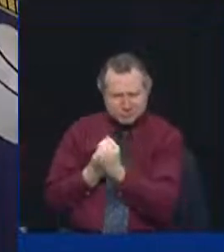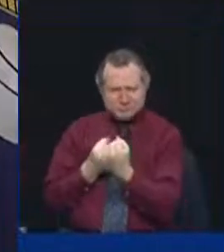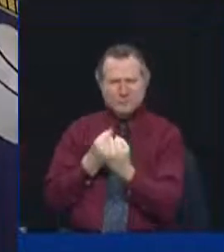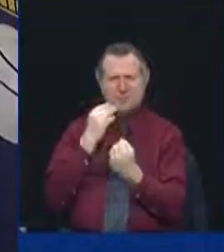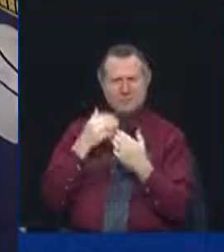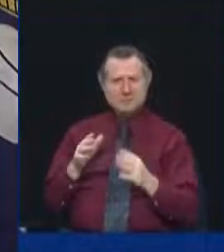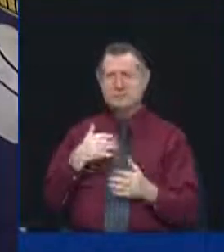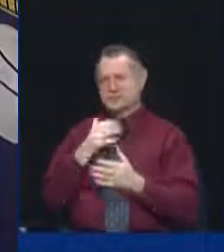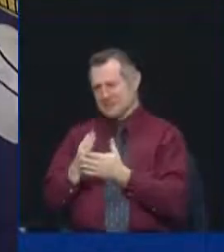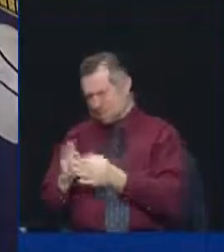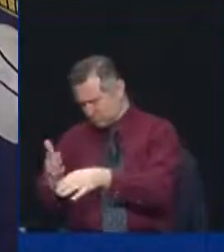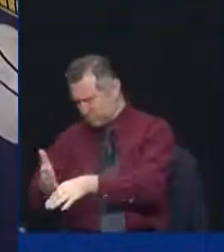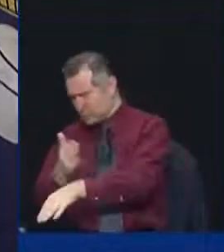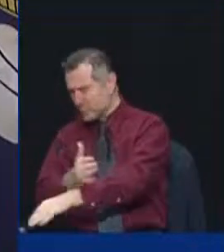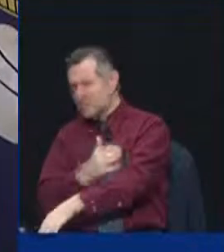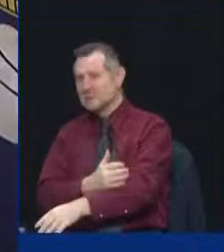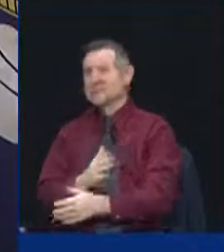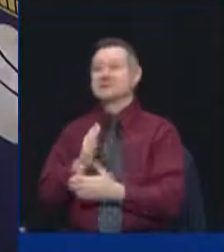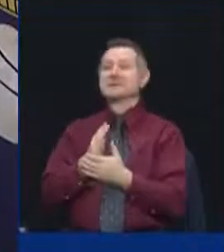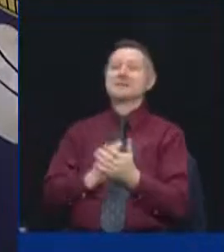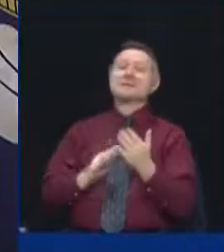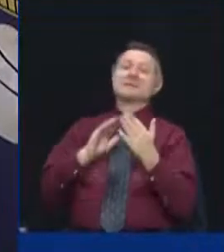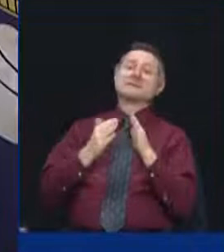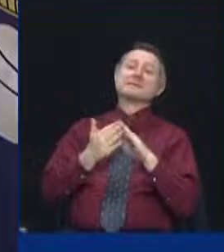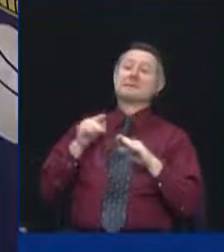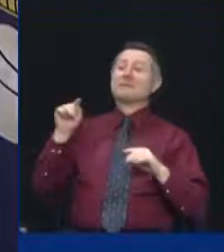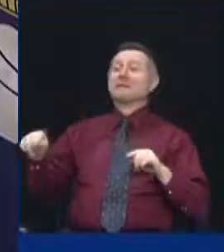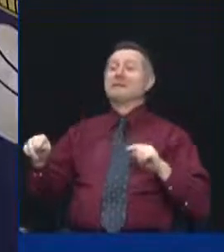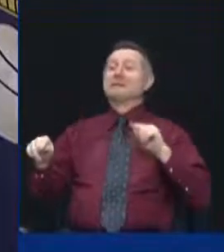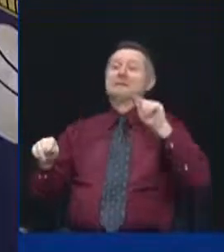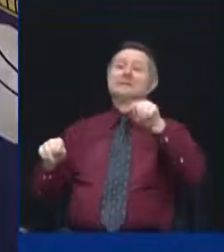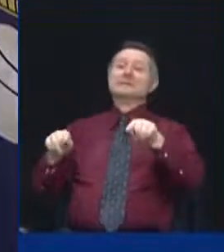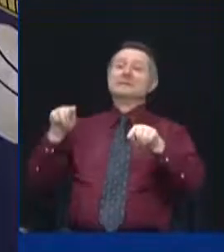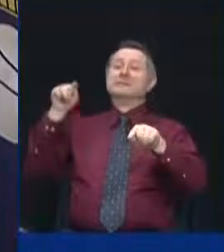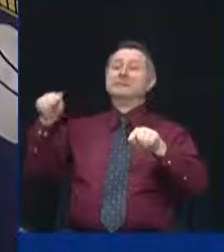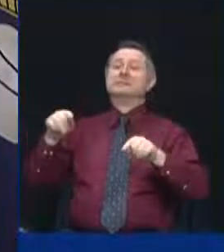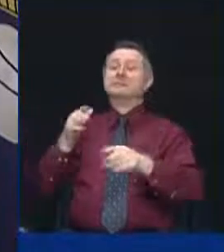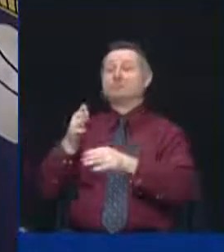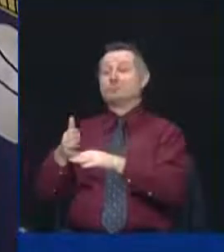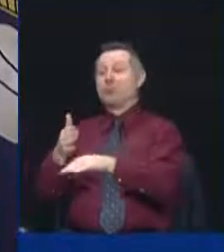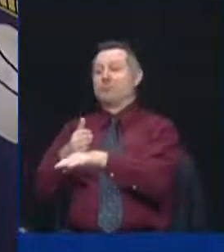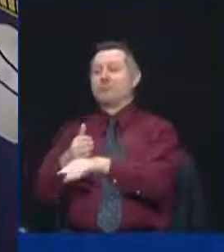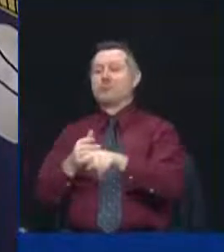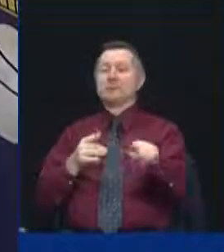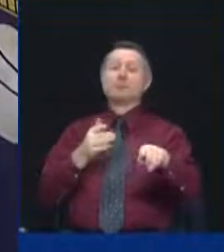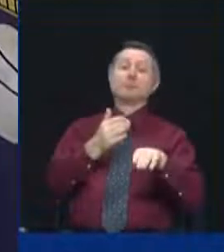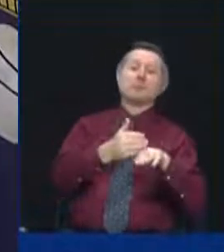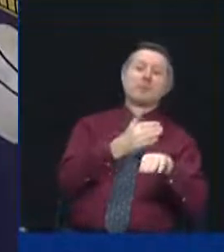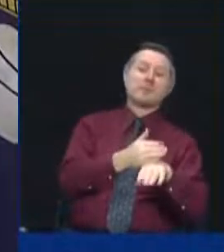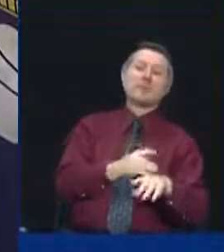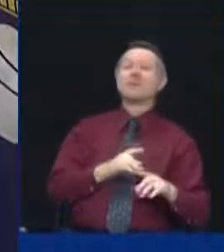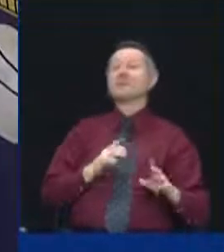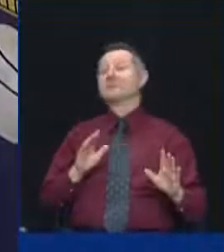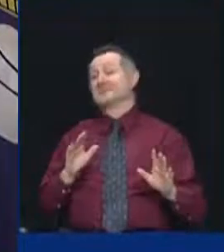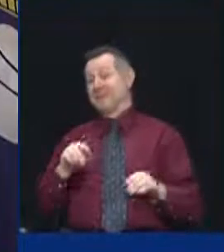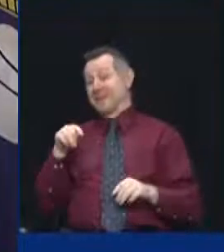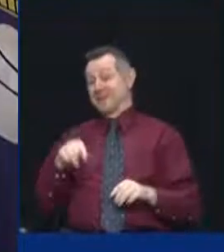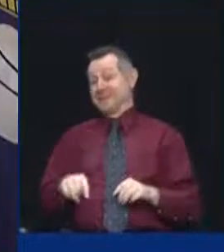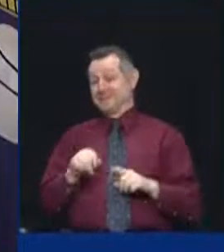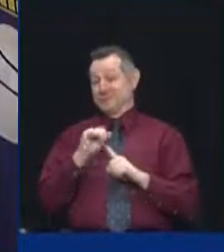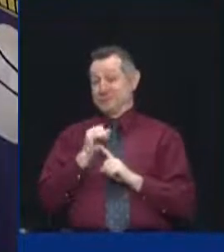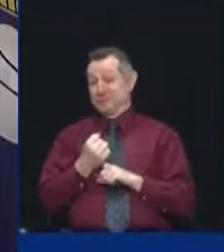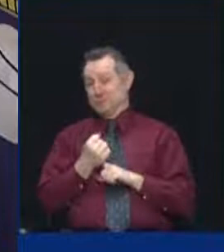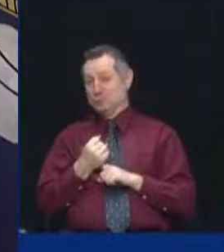progress in certain cities where the situation has gotten better. And the situation has gotten